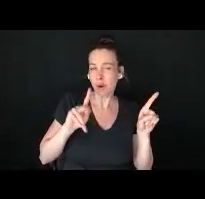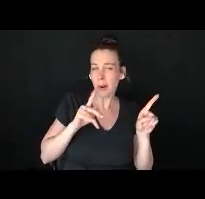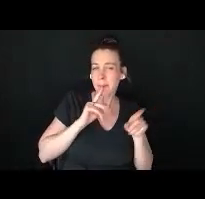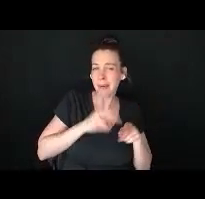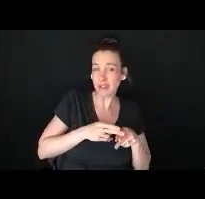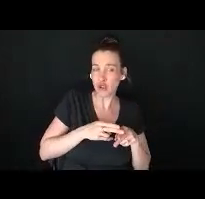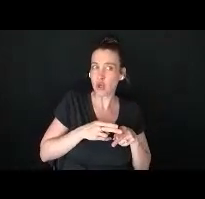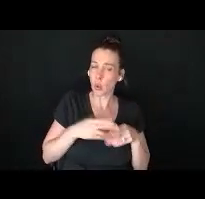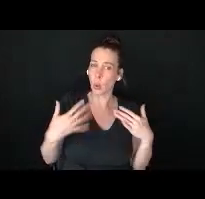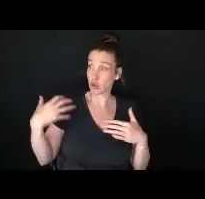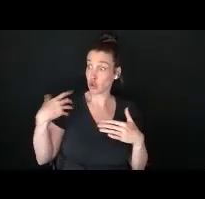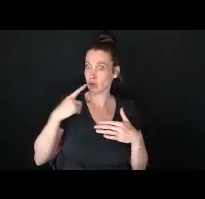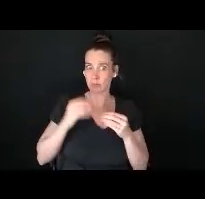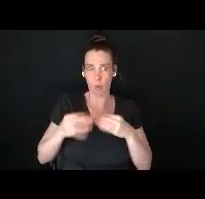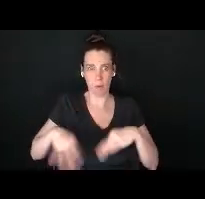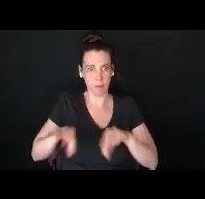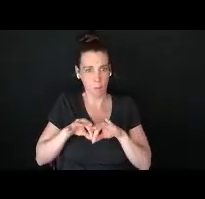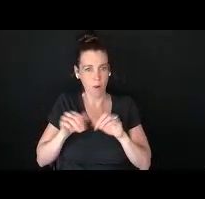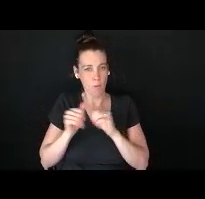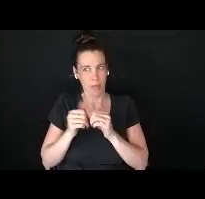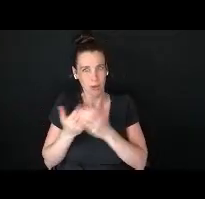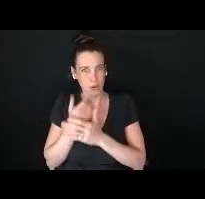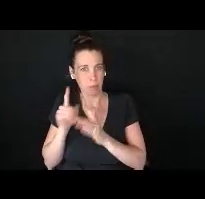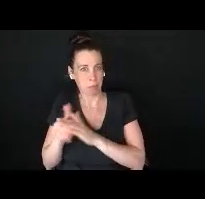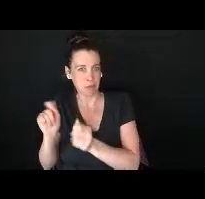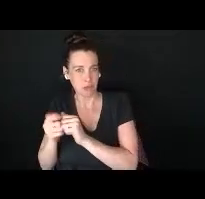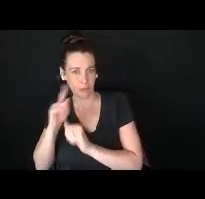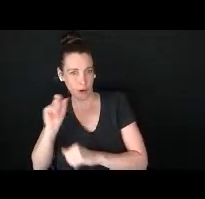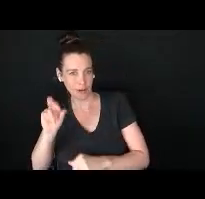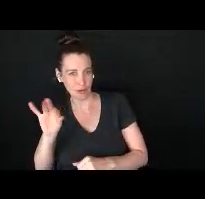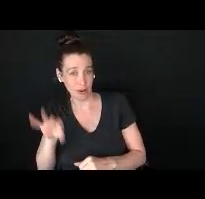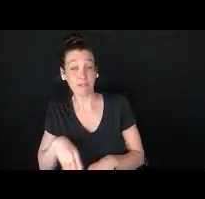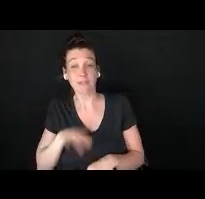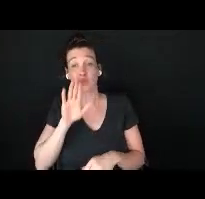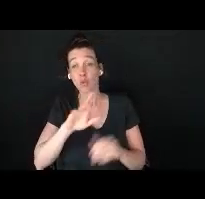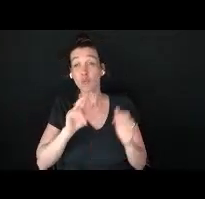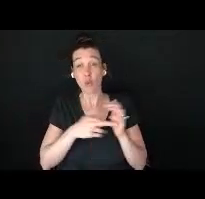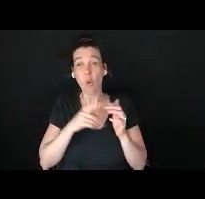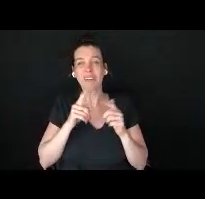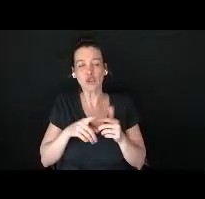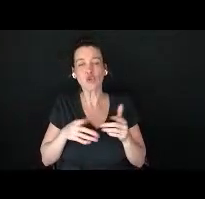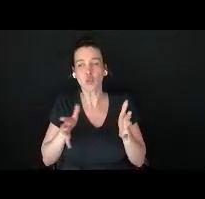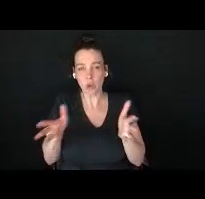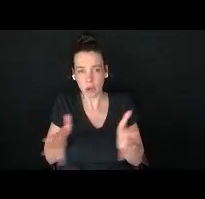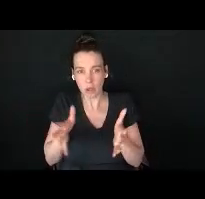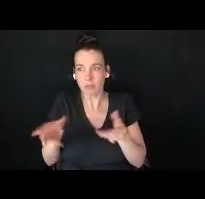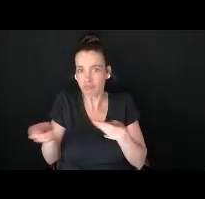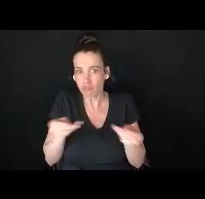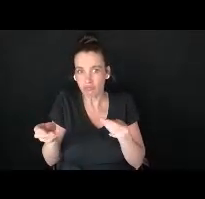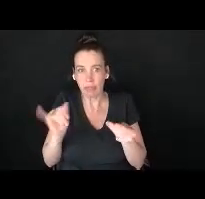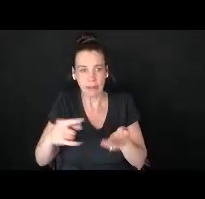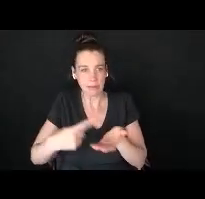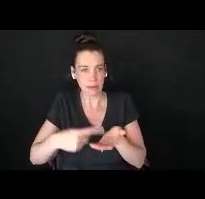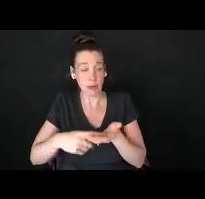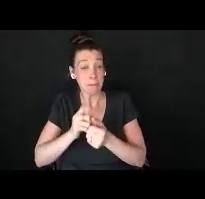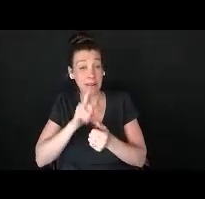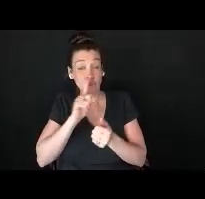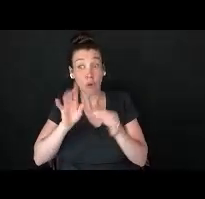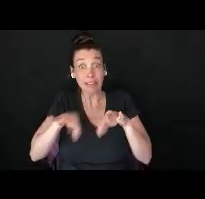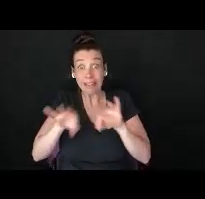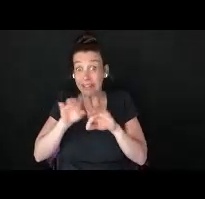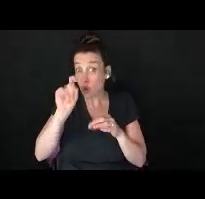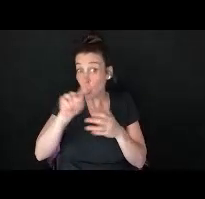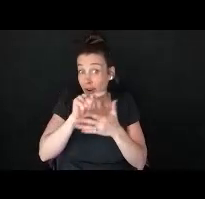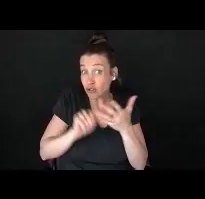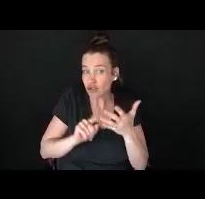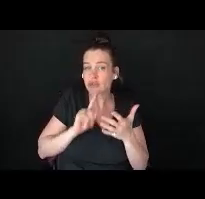these changes that we're rolling out with SRF. So your main role is to actively facilitate the discussion and ensure that key questions are answered, the